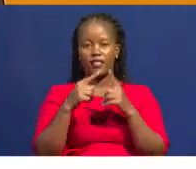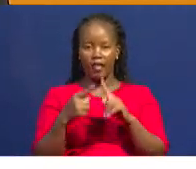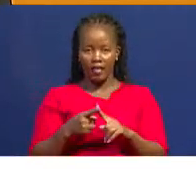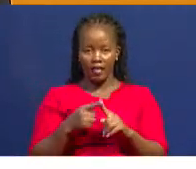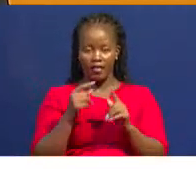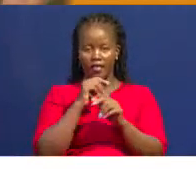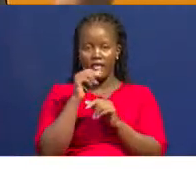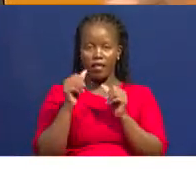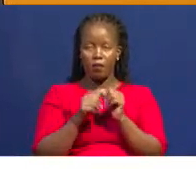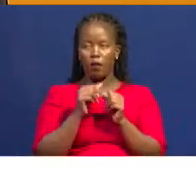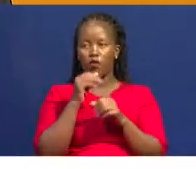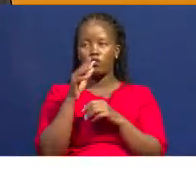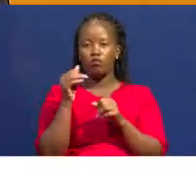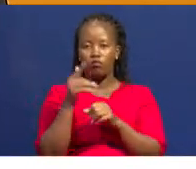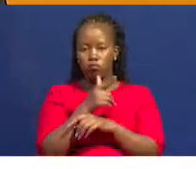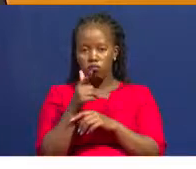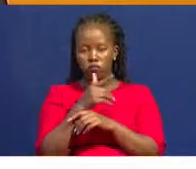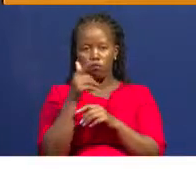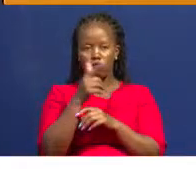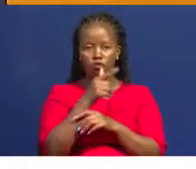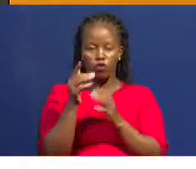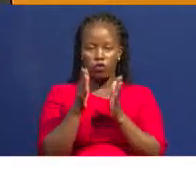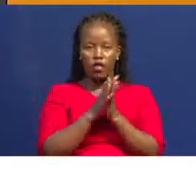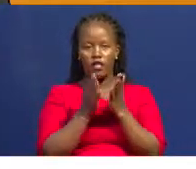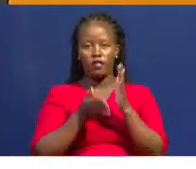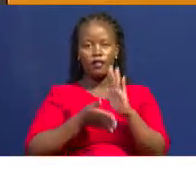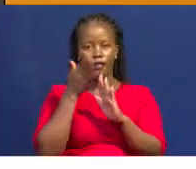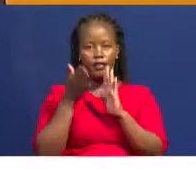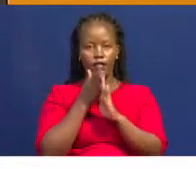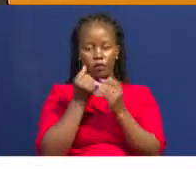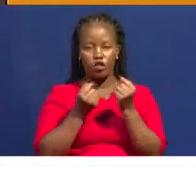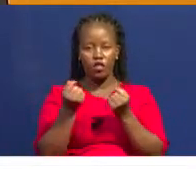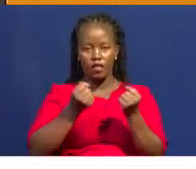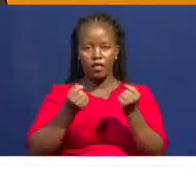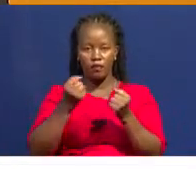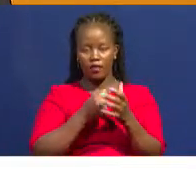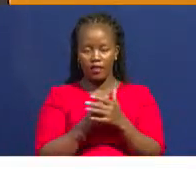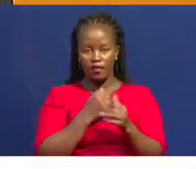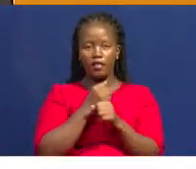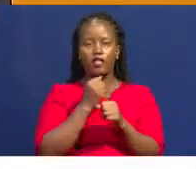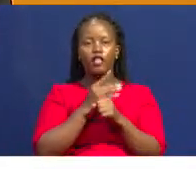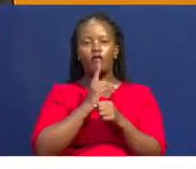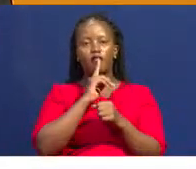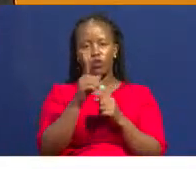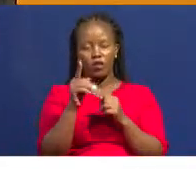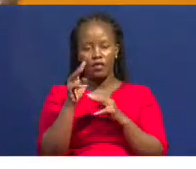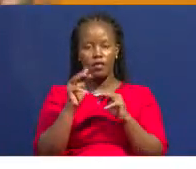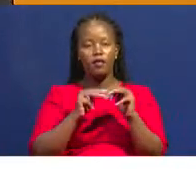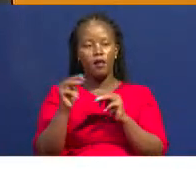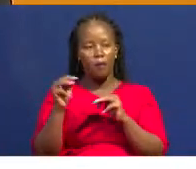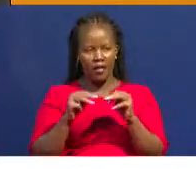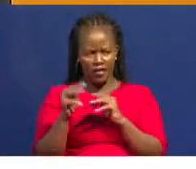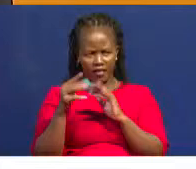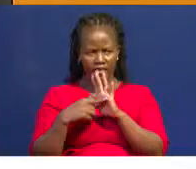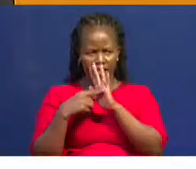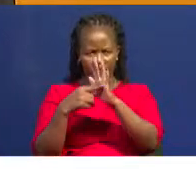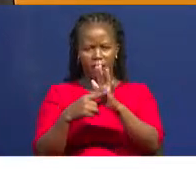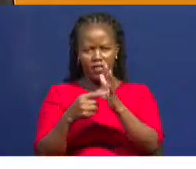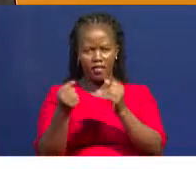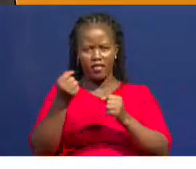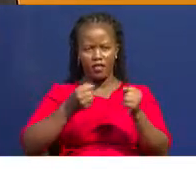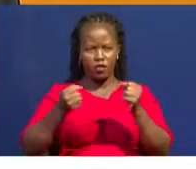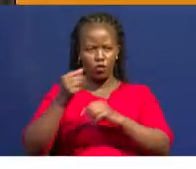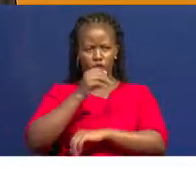video telematics and speed limiters, so that we can manage, especially in school vehicles, to have